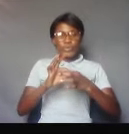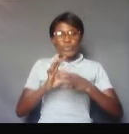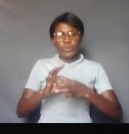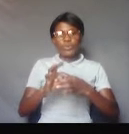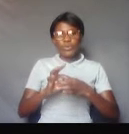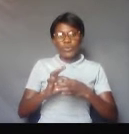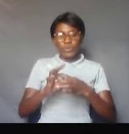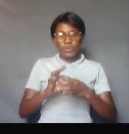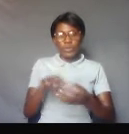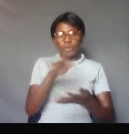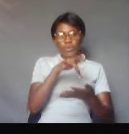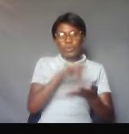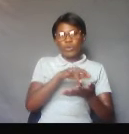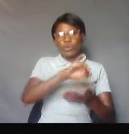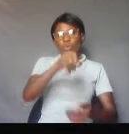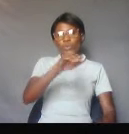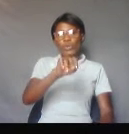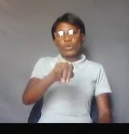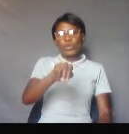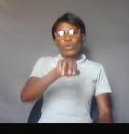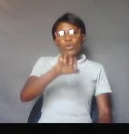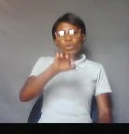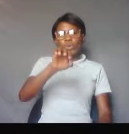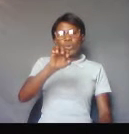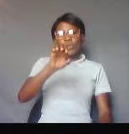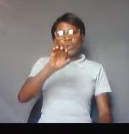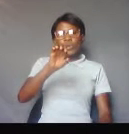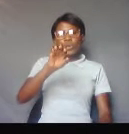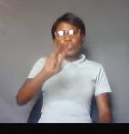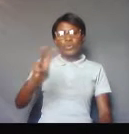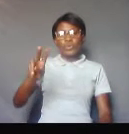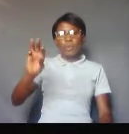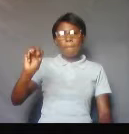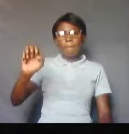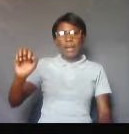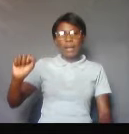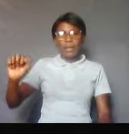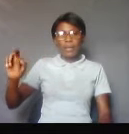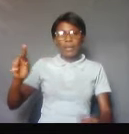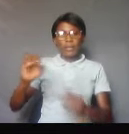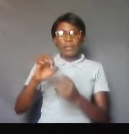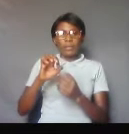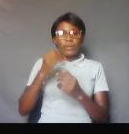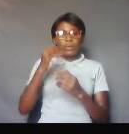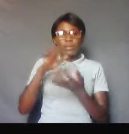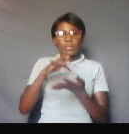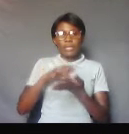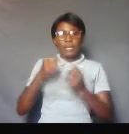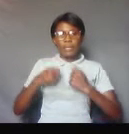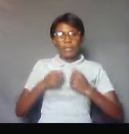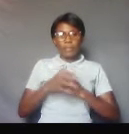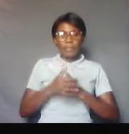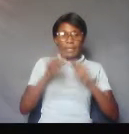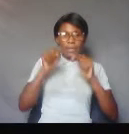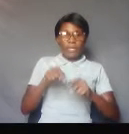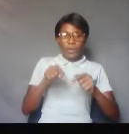at the Ujamaa Center, and she is currently also my honor student for all her sins. And now she